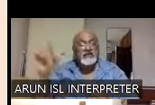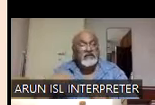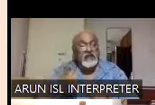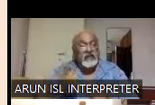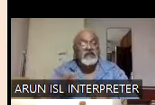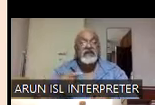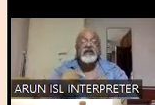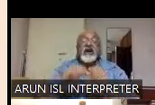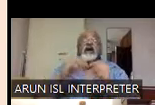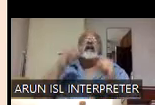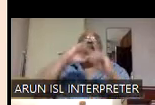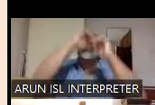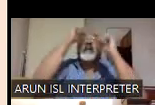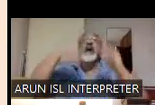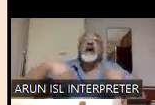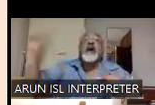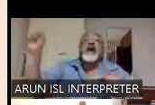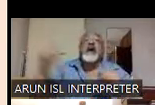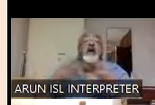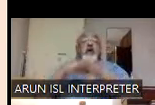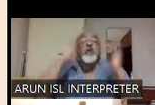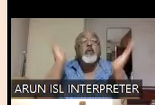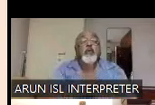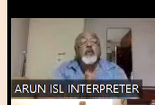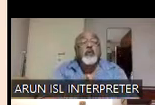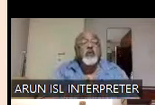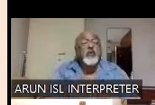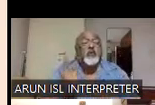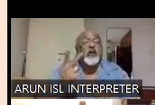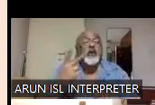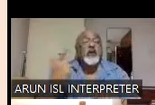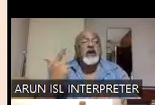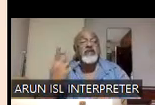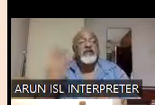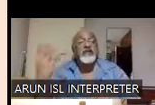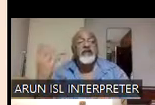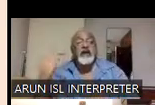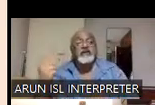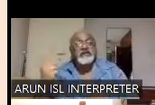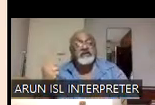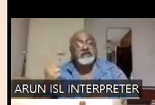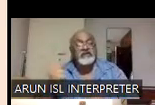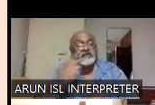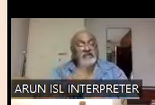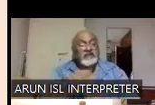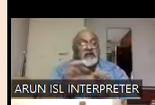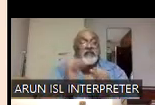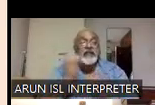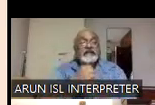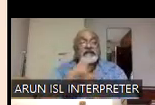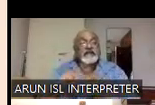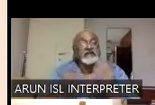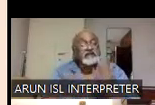and schemes based on the old number, say 12,44,000, allocate budget according to